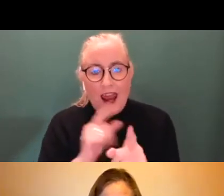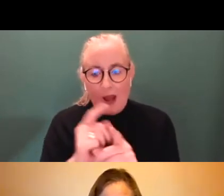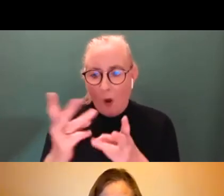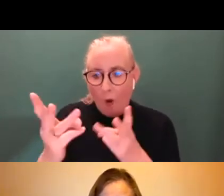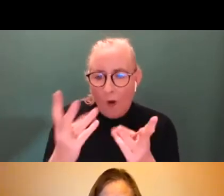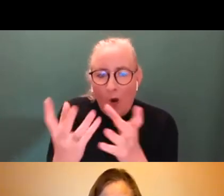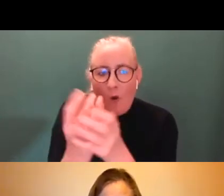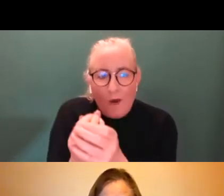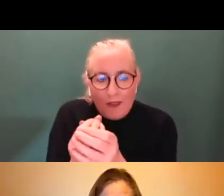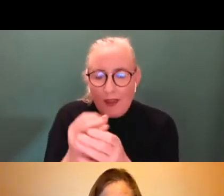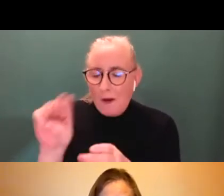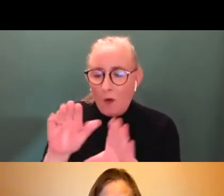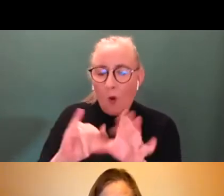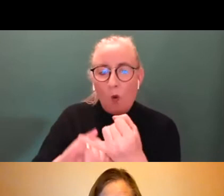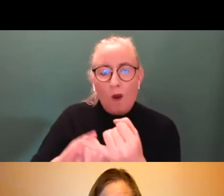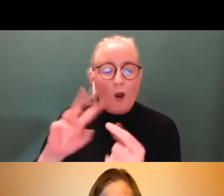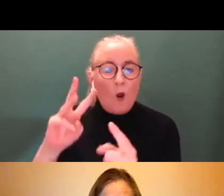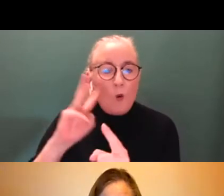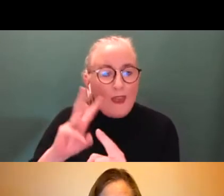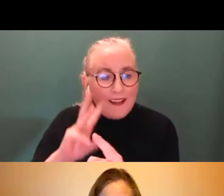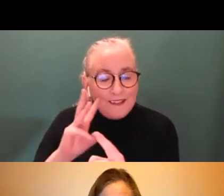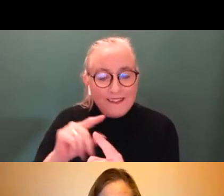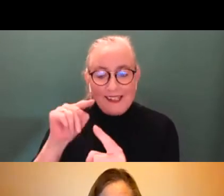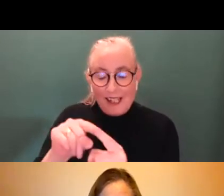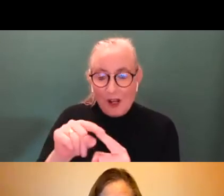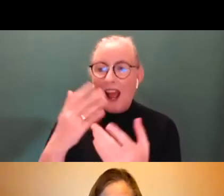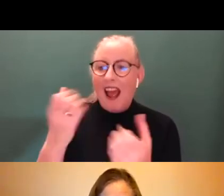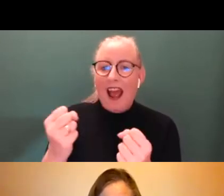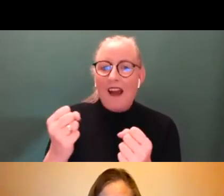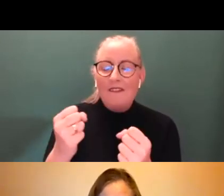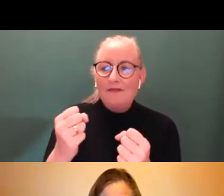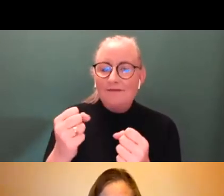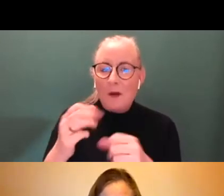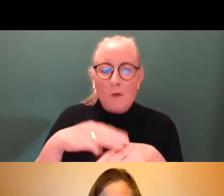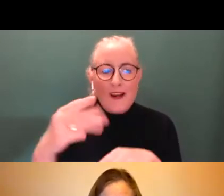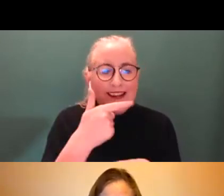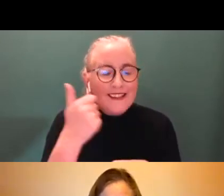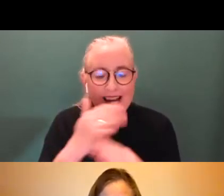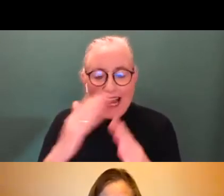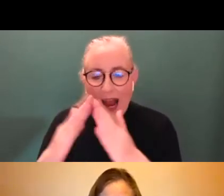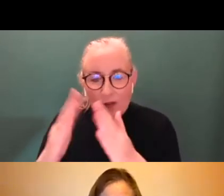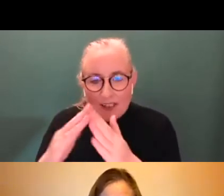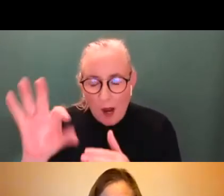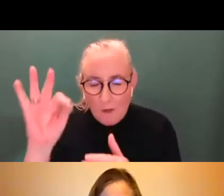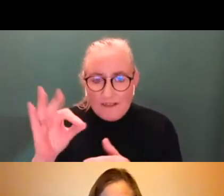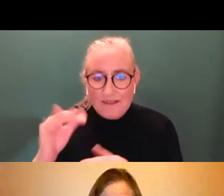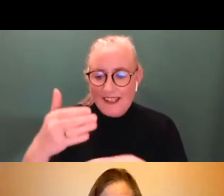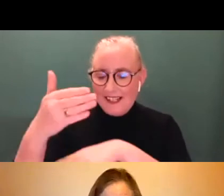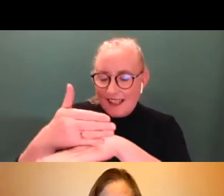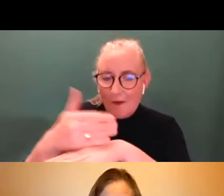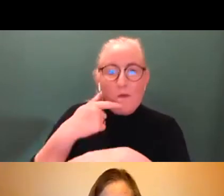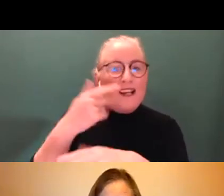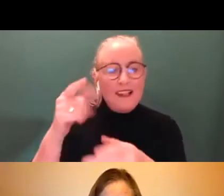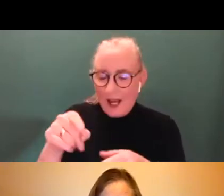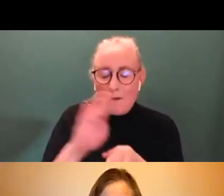were willing and that were maybe easier to have, that was easier housing options, it was existing staff. So, but it was about that journey